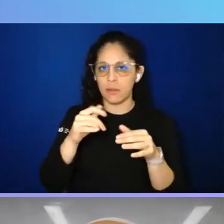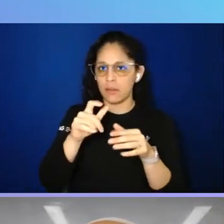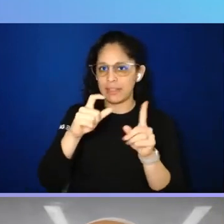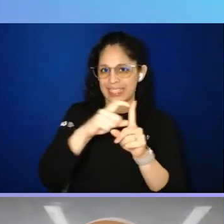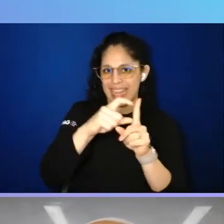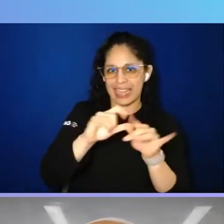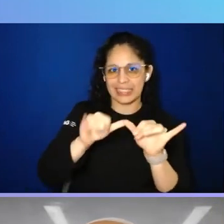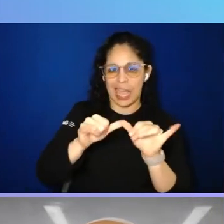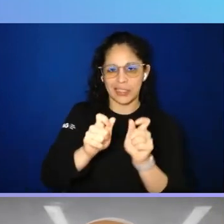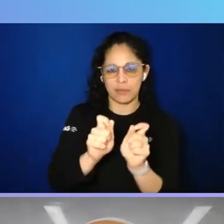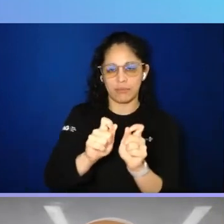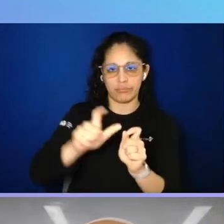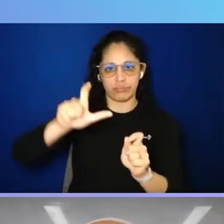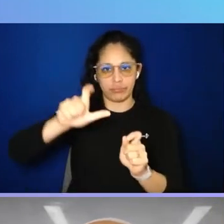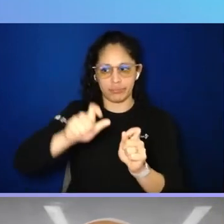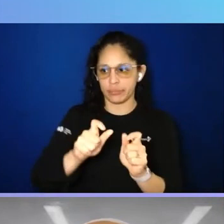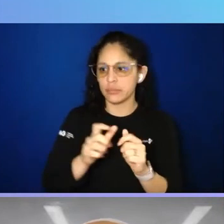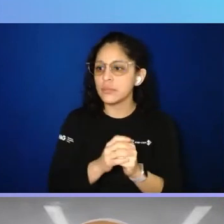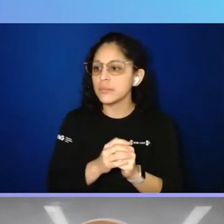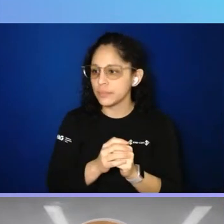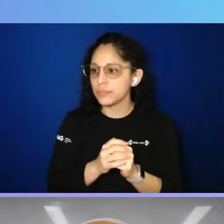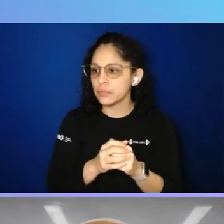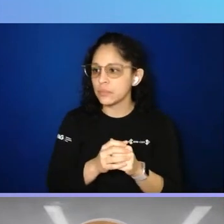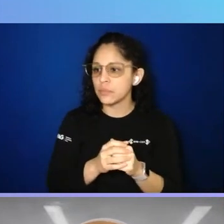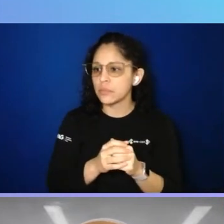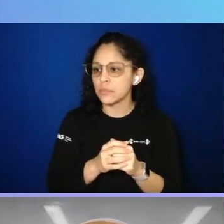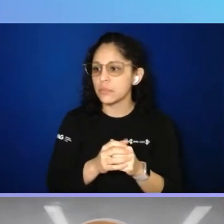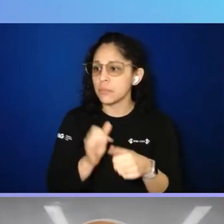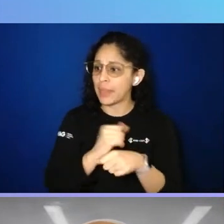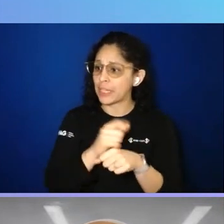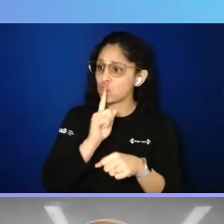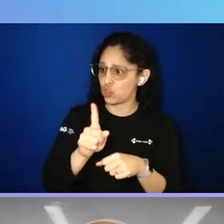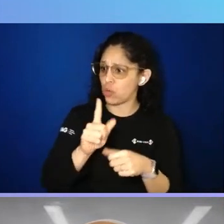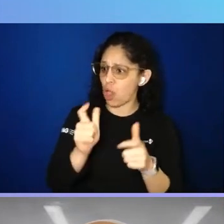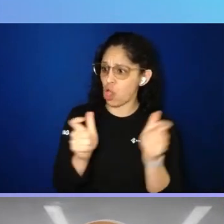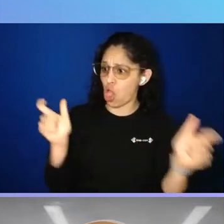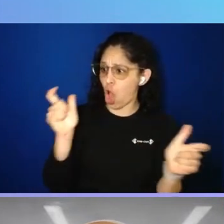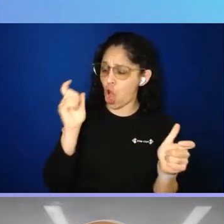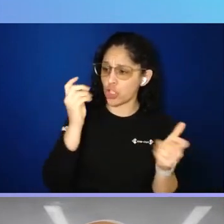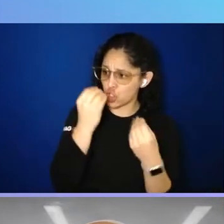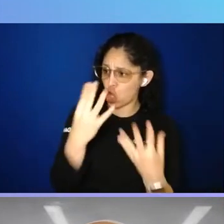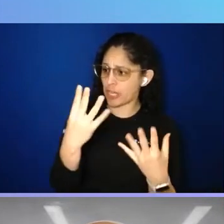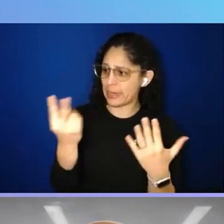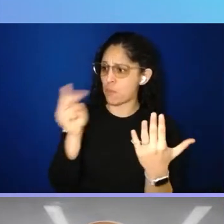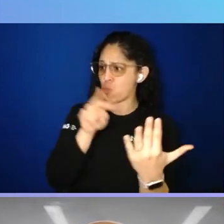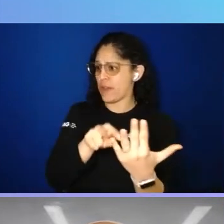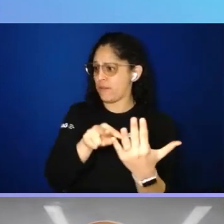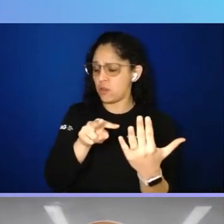that you're supporting large content preview. And yeah, make sure that